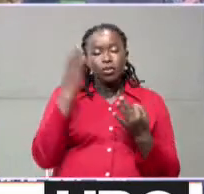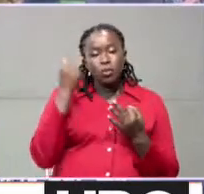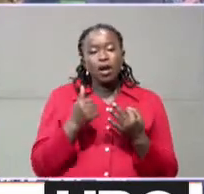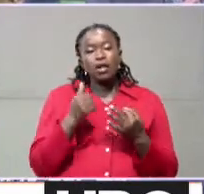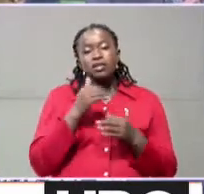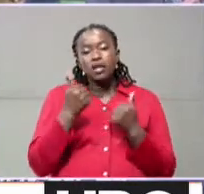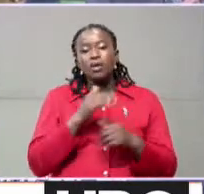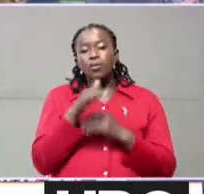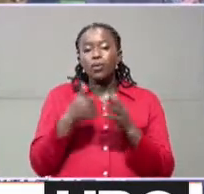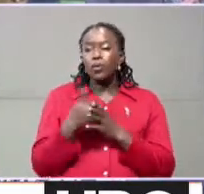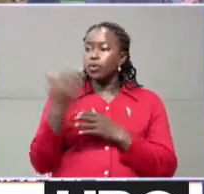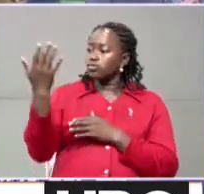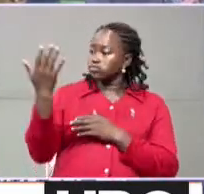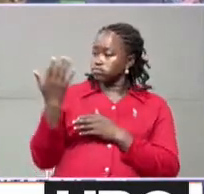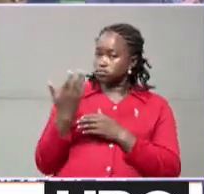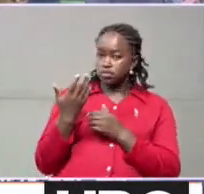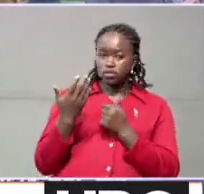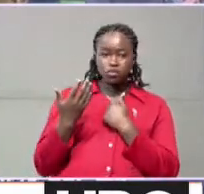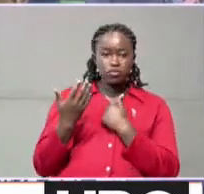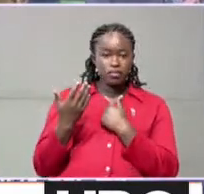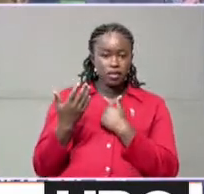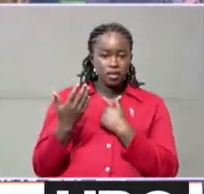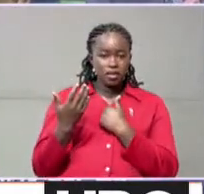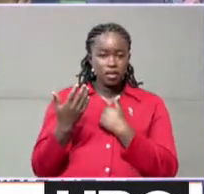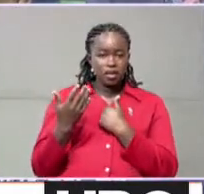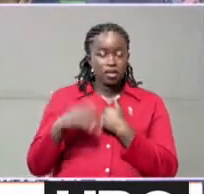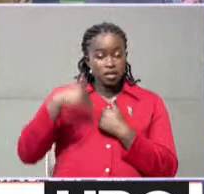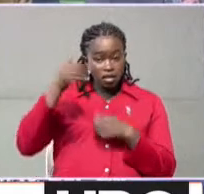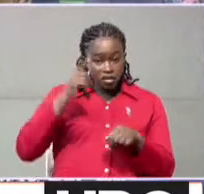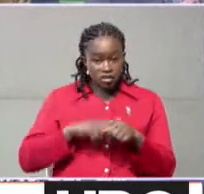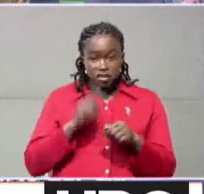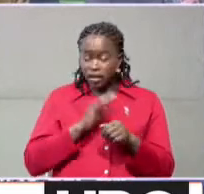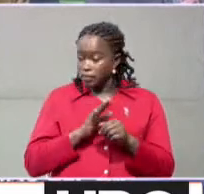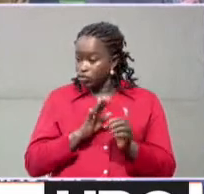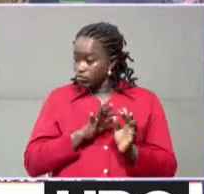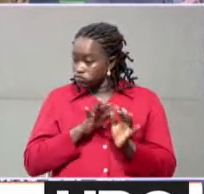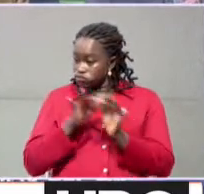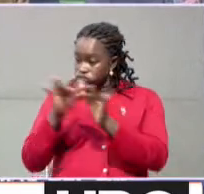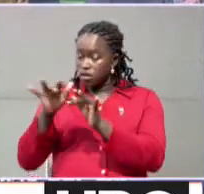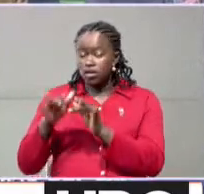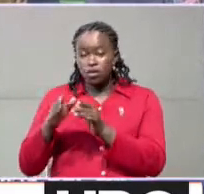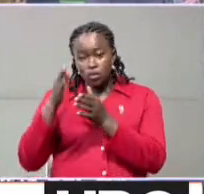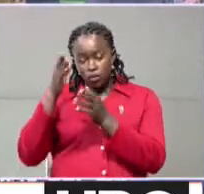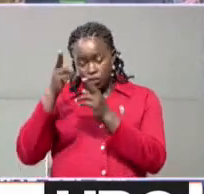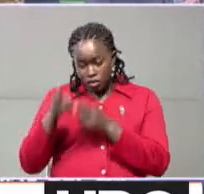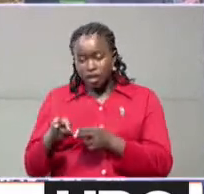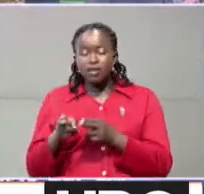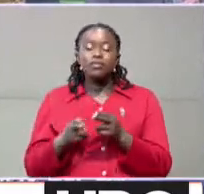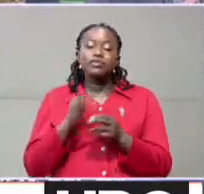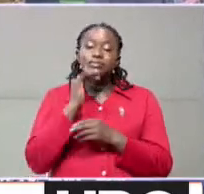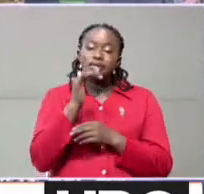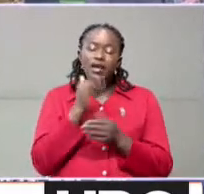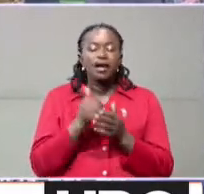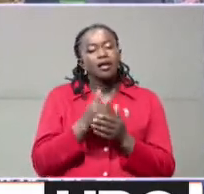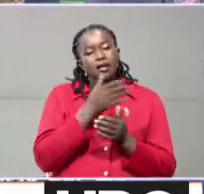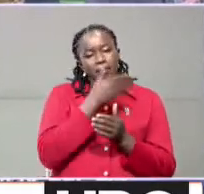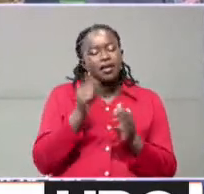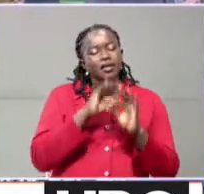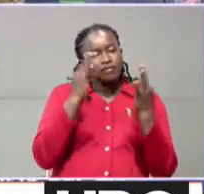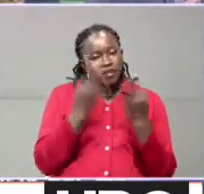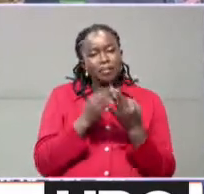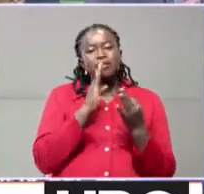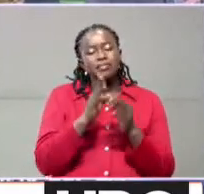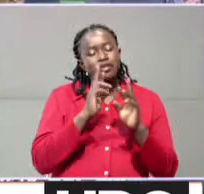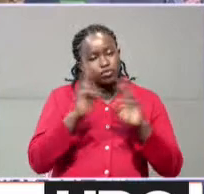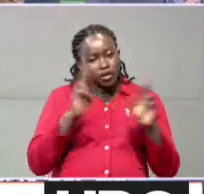to me next they will come to you right honorable speaker but i request that at least let the family be prepared for